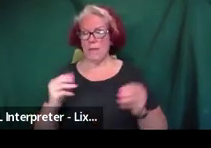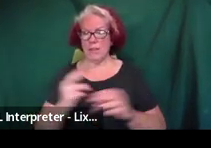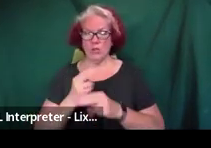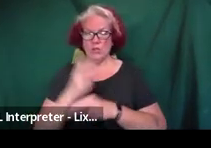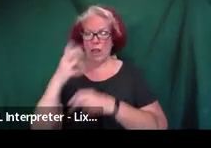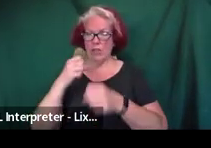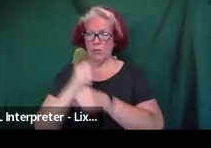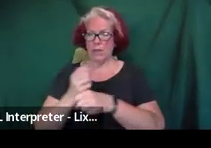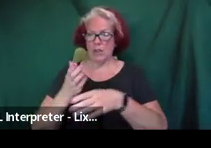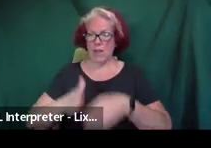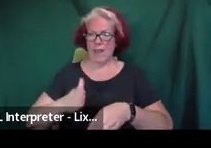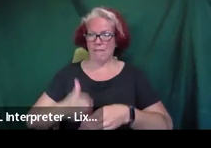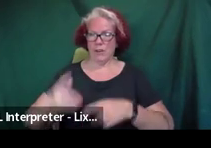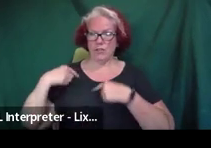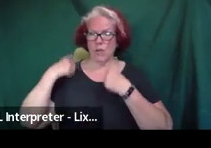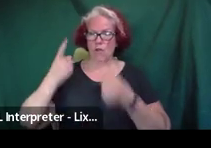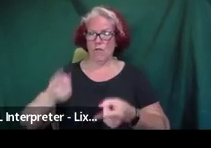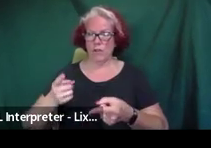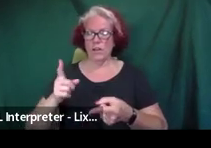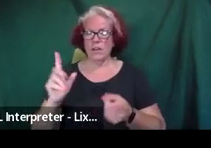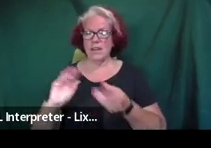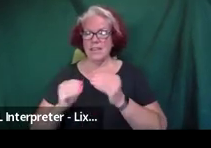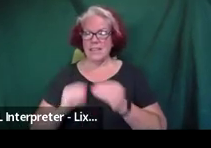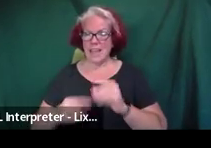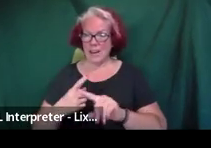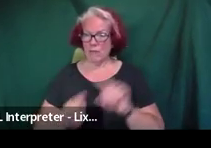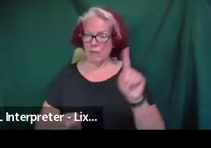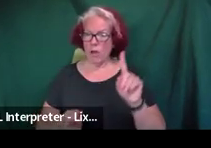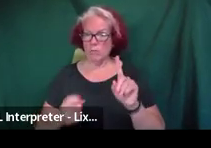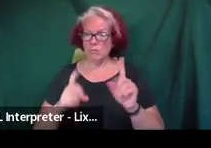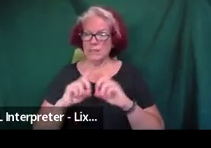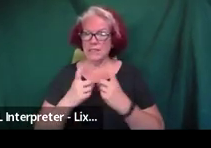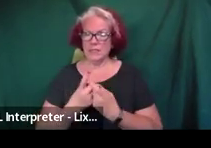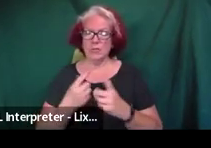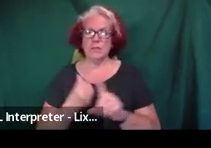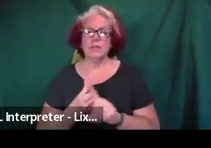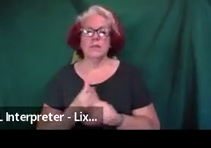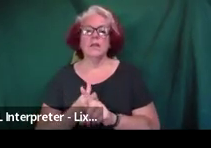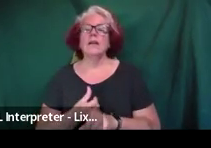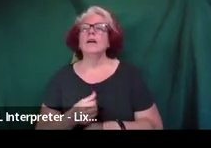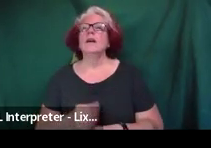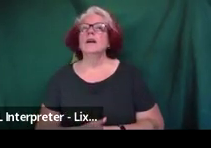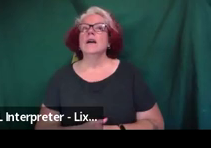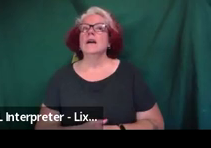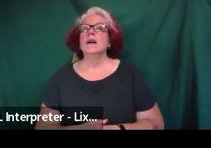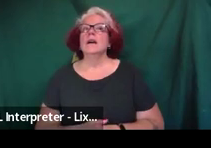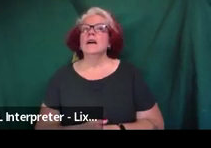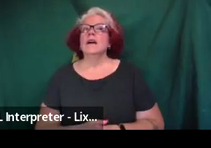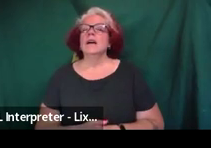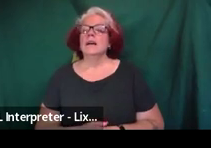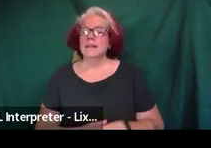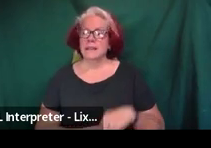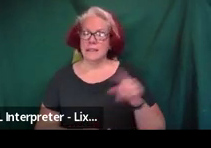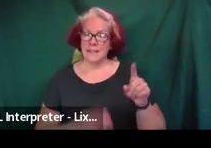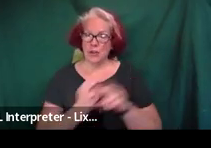averaging over the data, the trend data from the district itself, and then utilizing that, because that's your